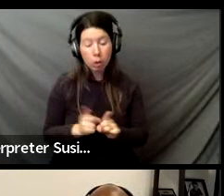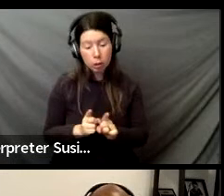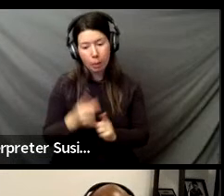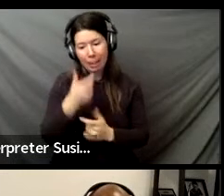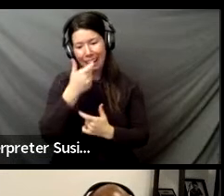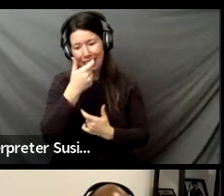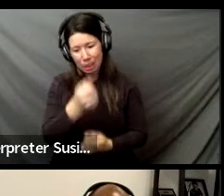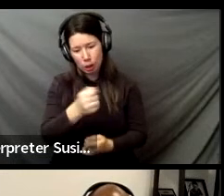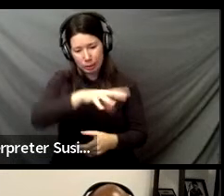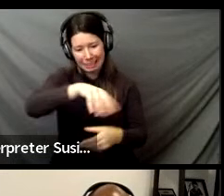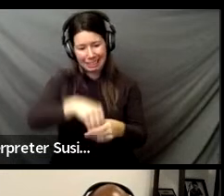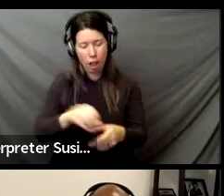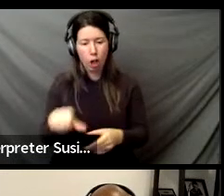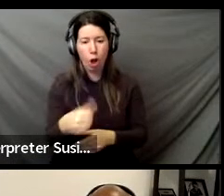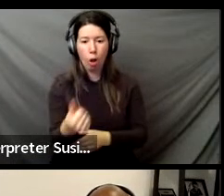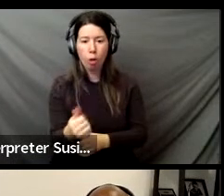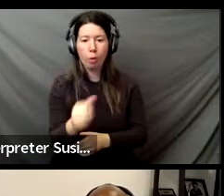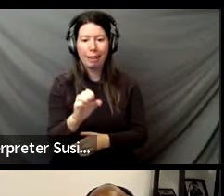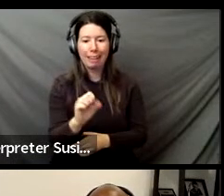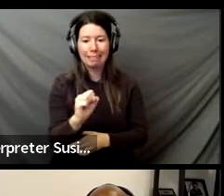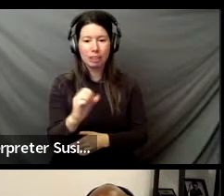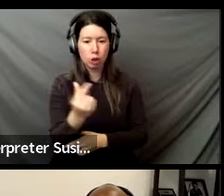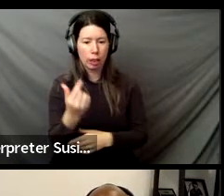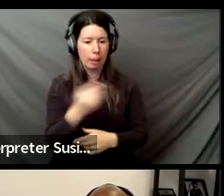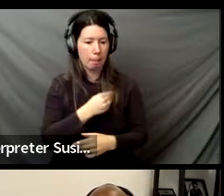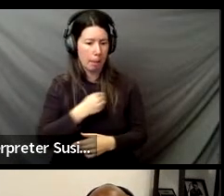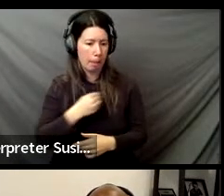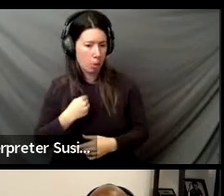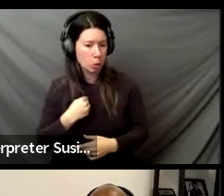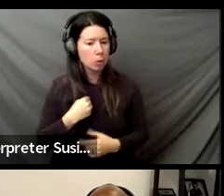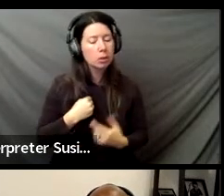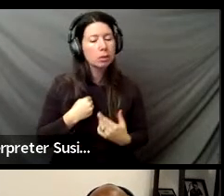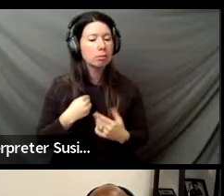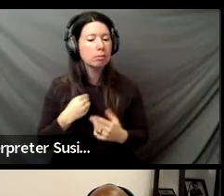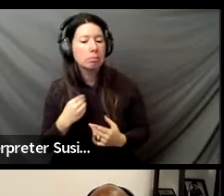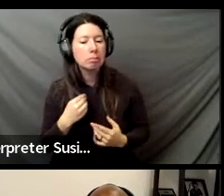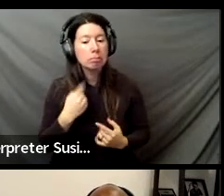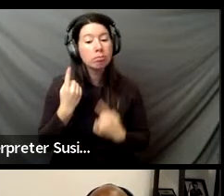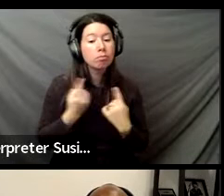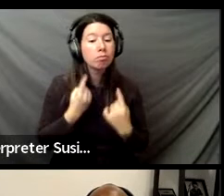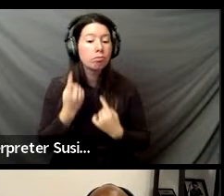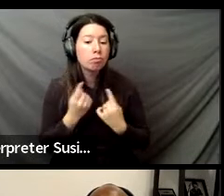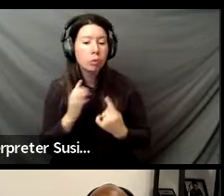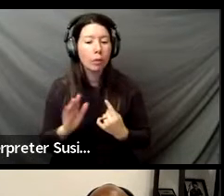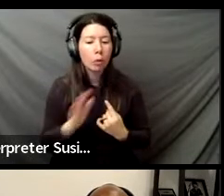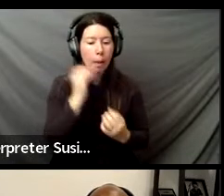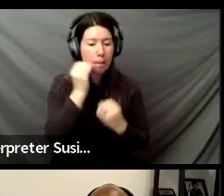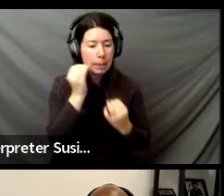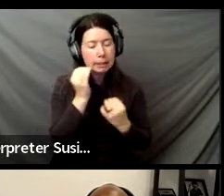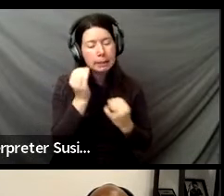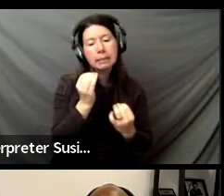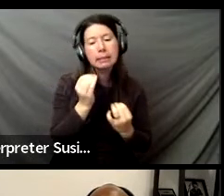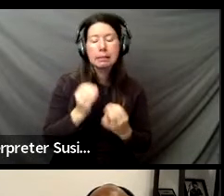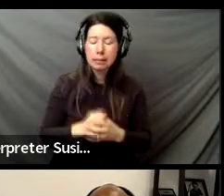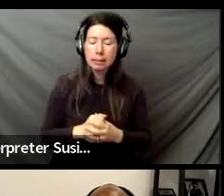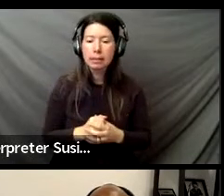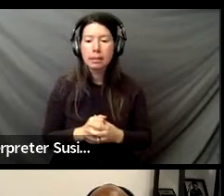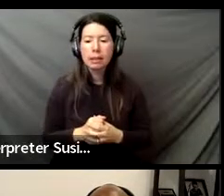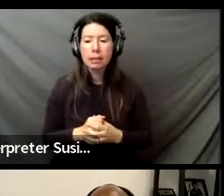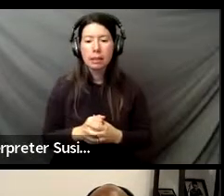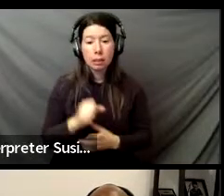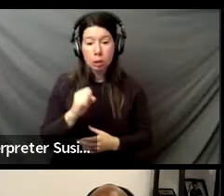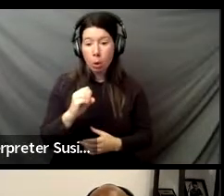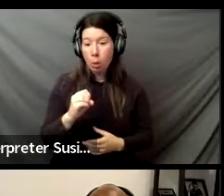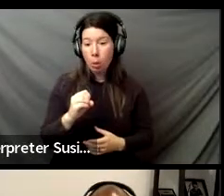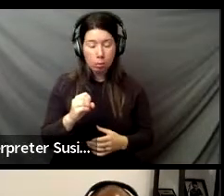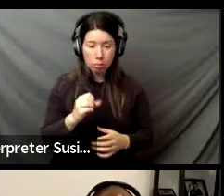ESG members hearing what it is that we hear from all of you. So I don't want